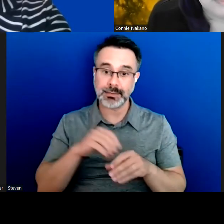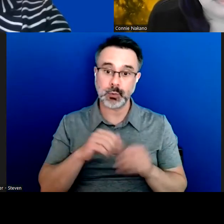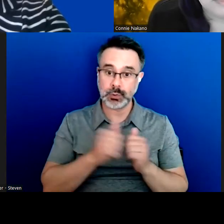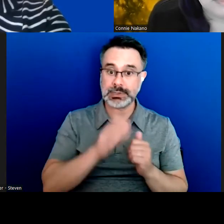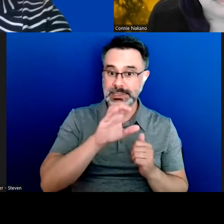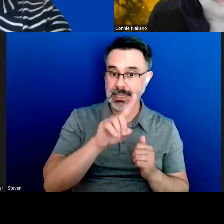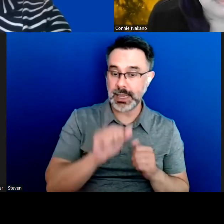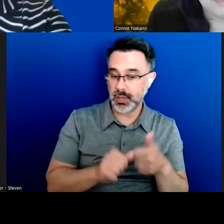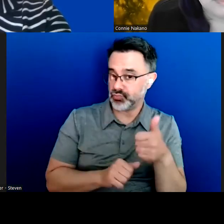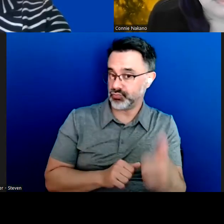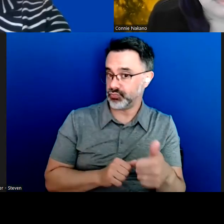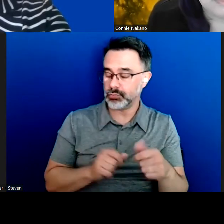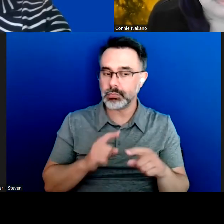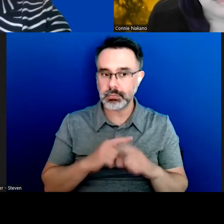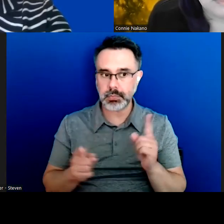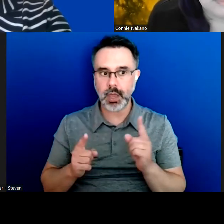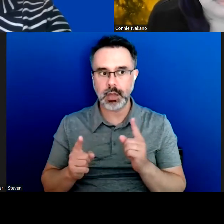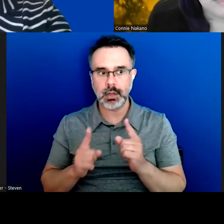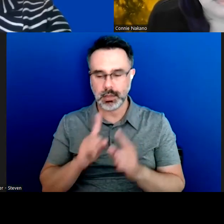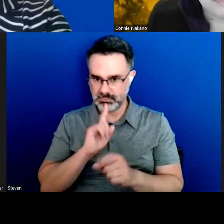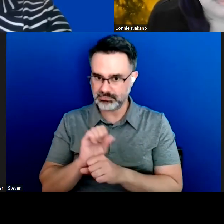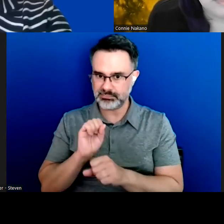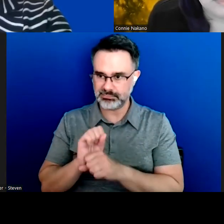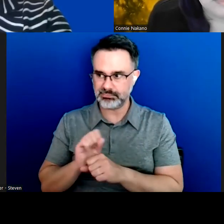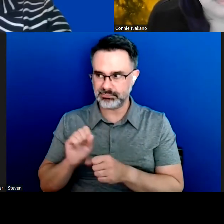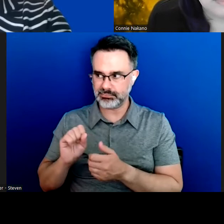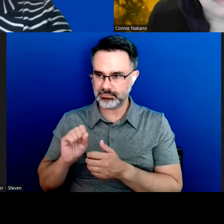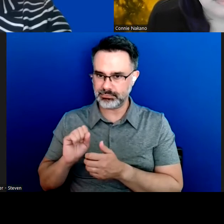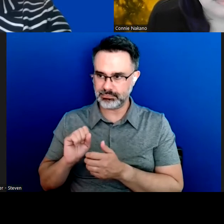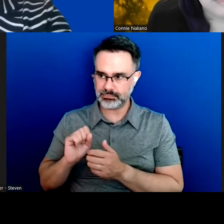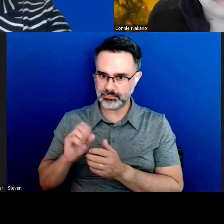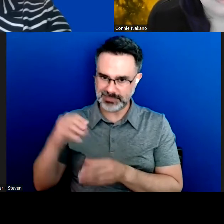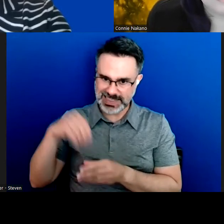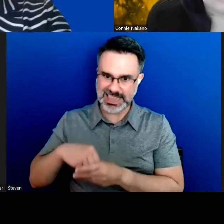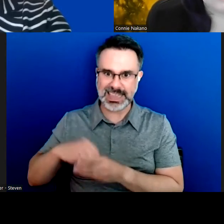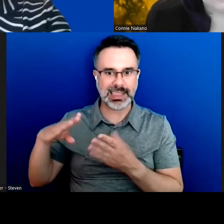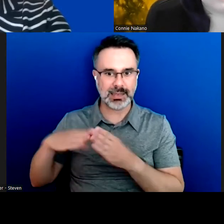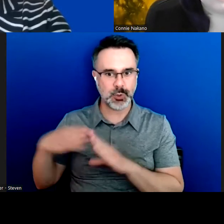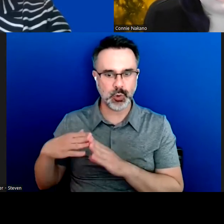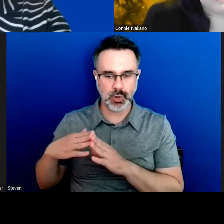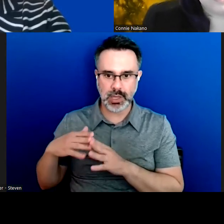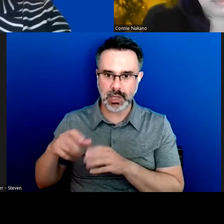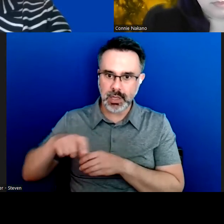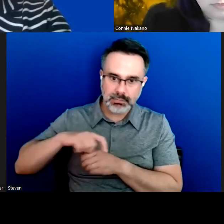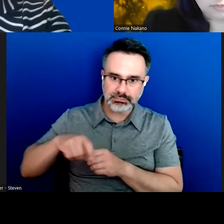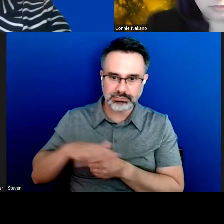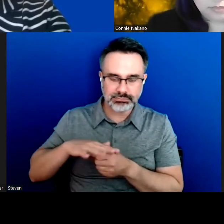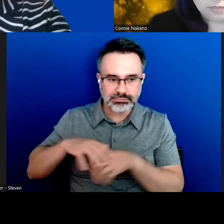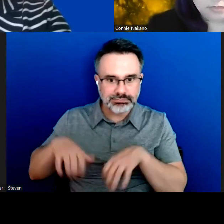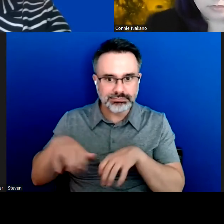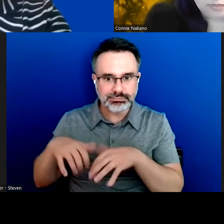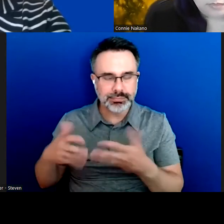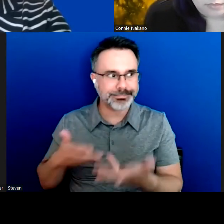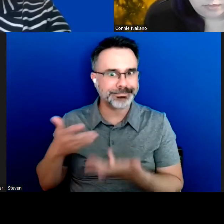But when the rubber hits the road at the local levels, there's not, I don't know how to put it,